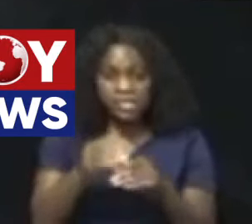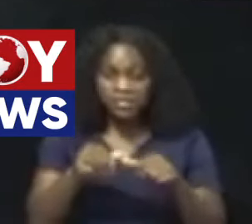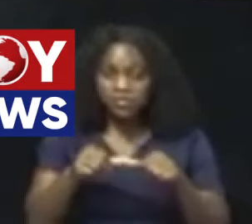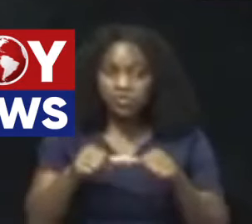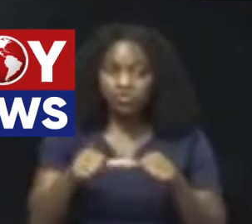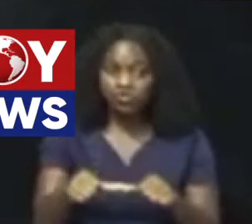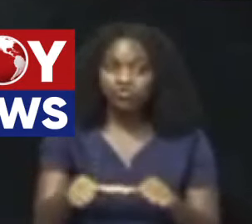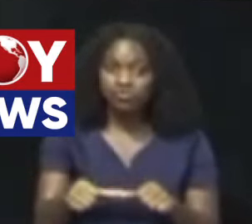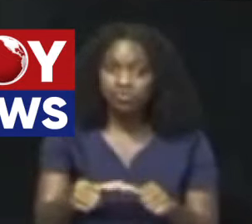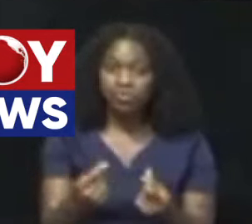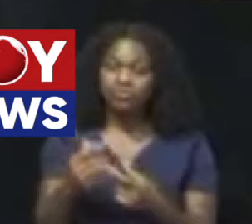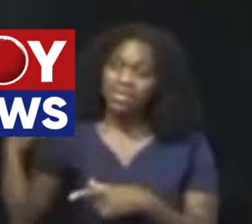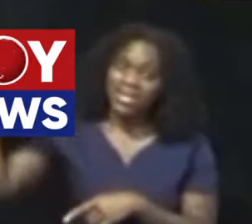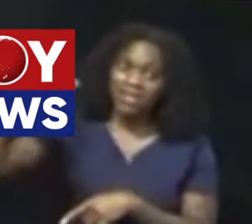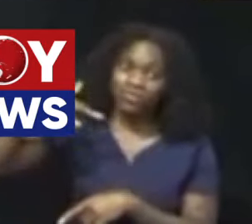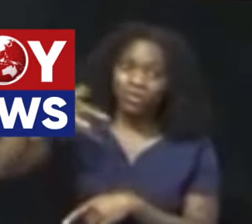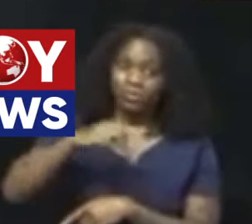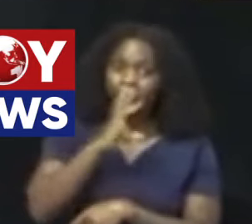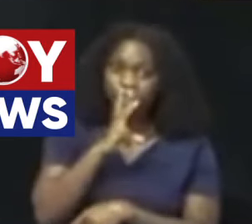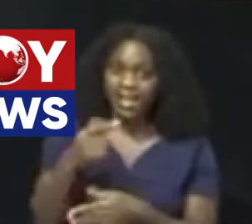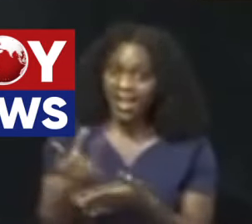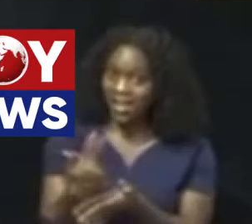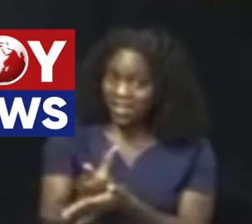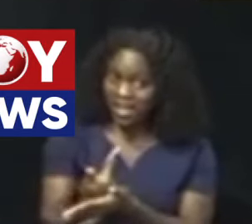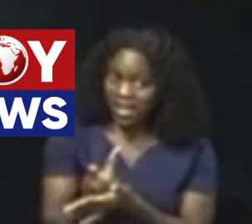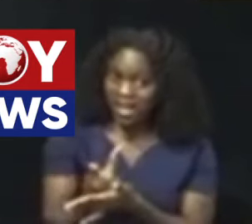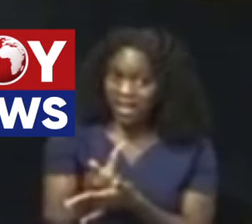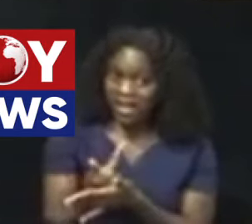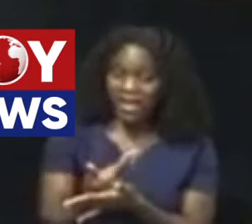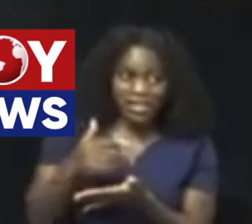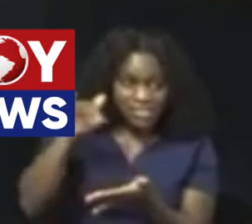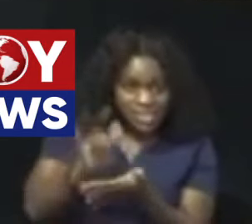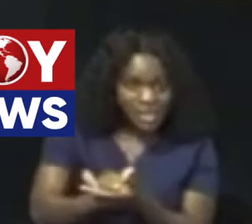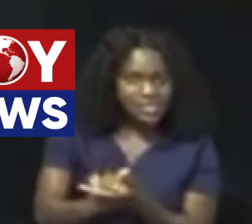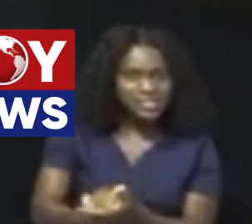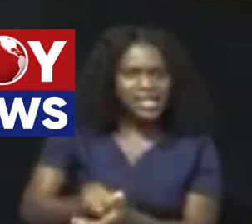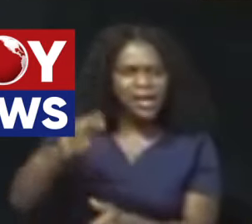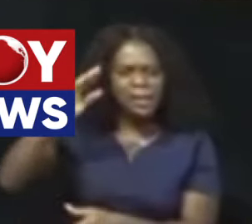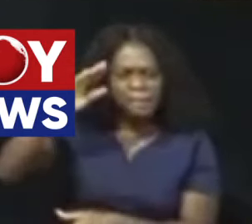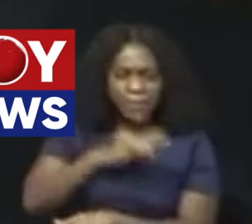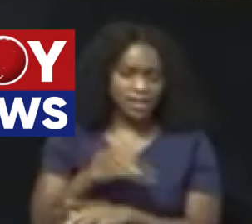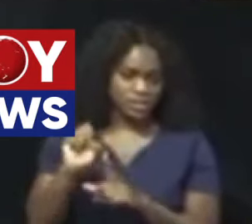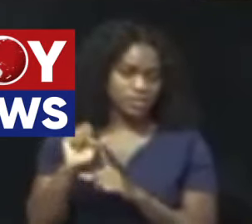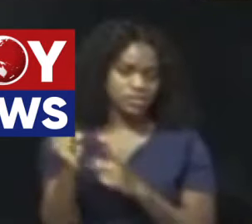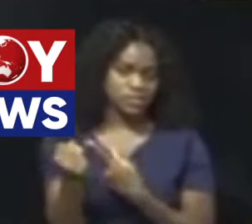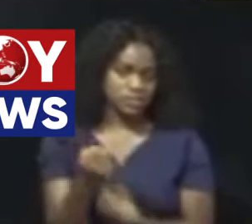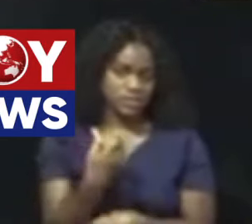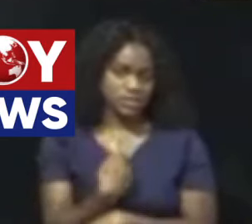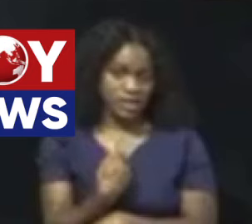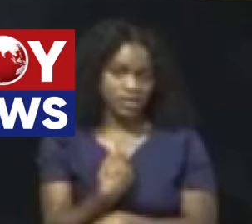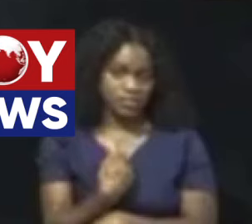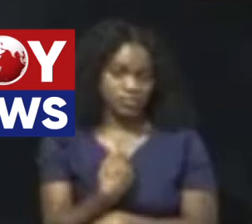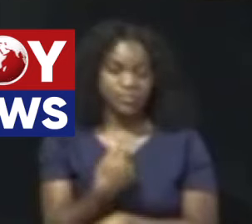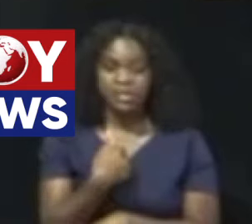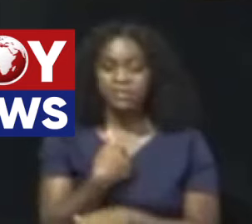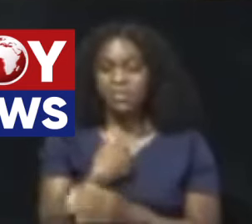Mr. Speaker, that is how dire the situation is. So I want to appeal to your good